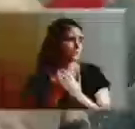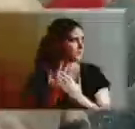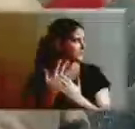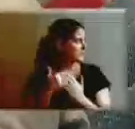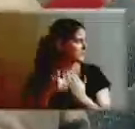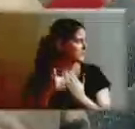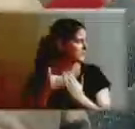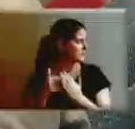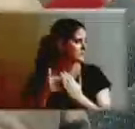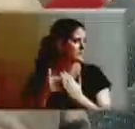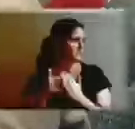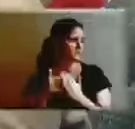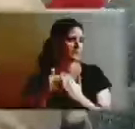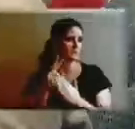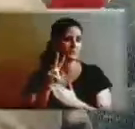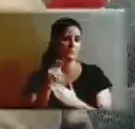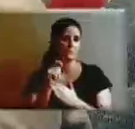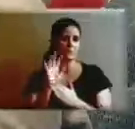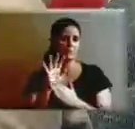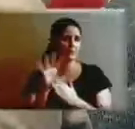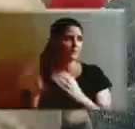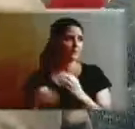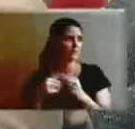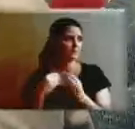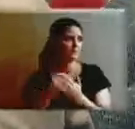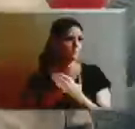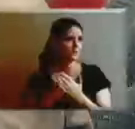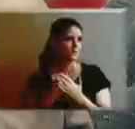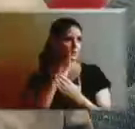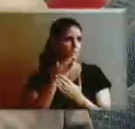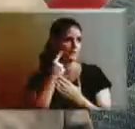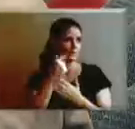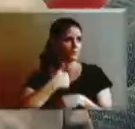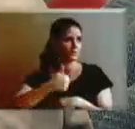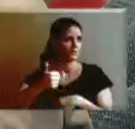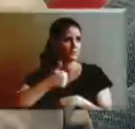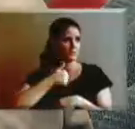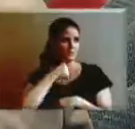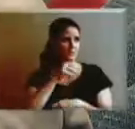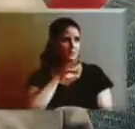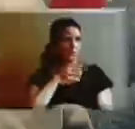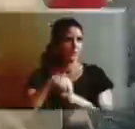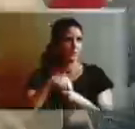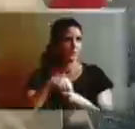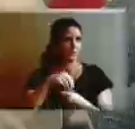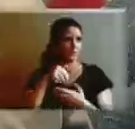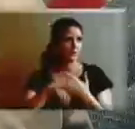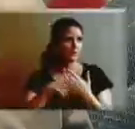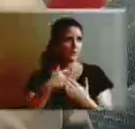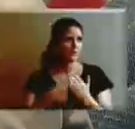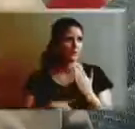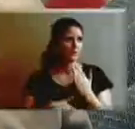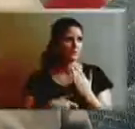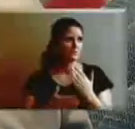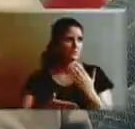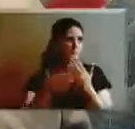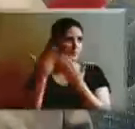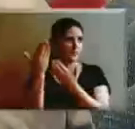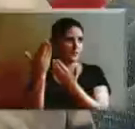The 2.5 additional is for transportation that was not included in the cost that was